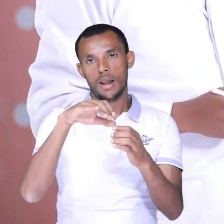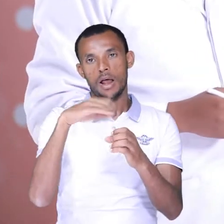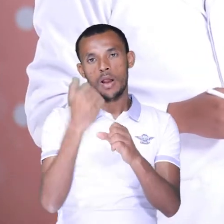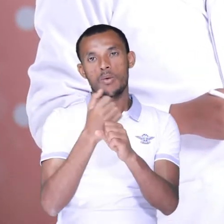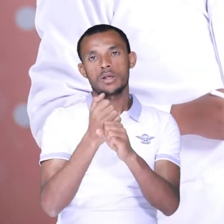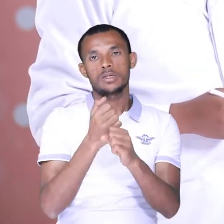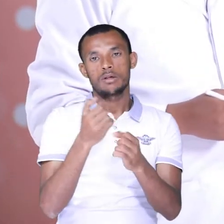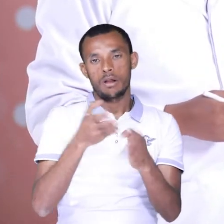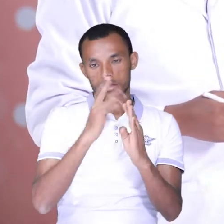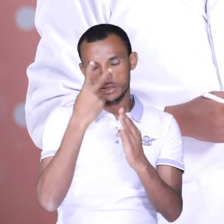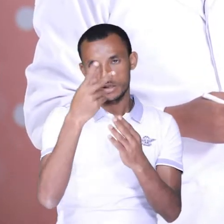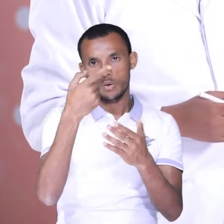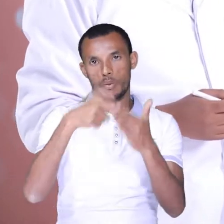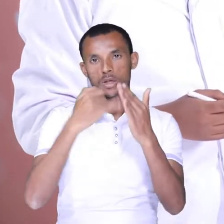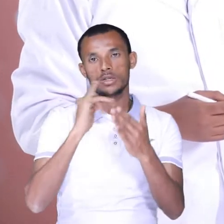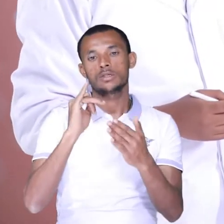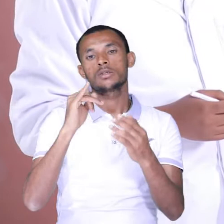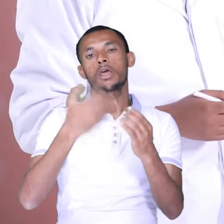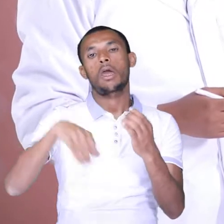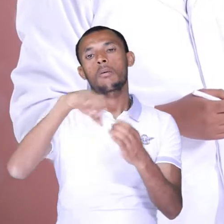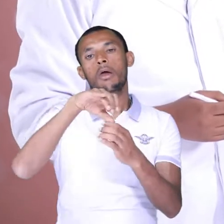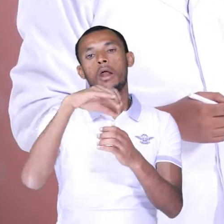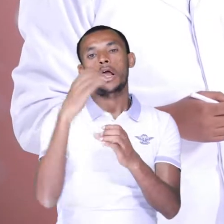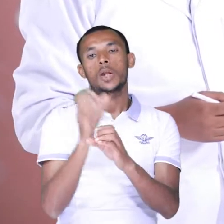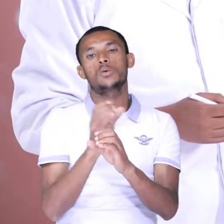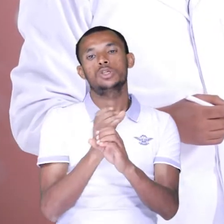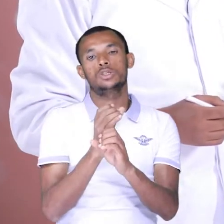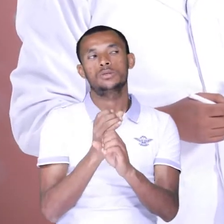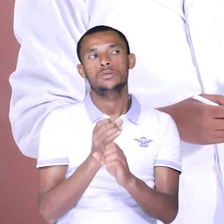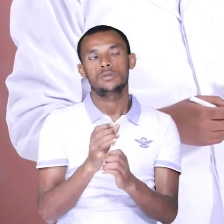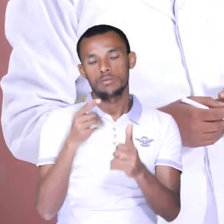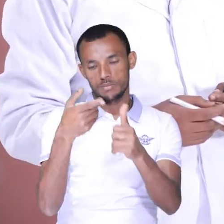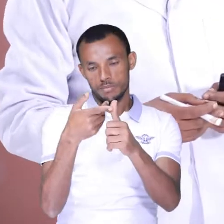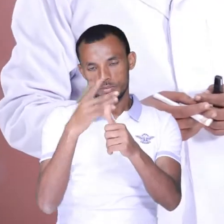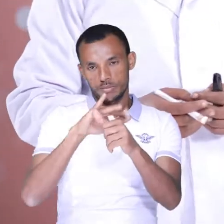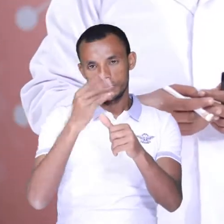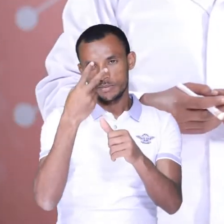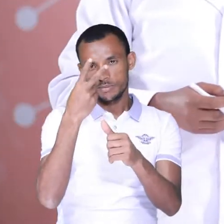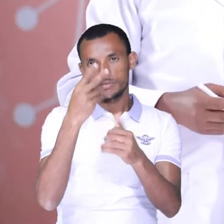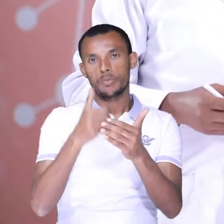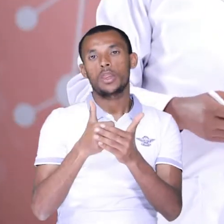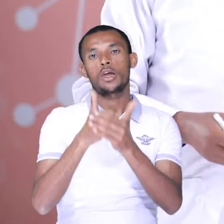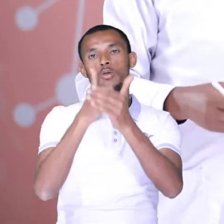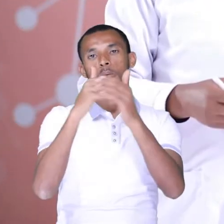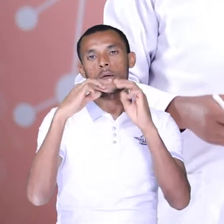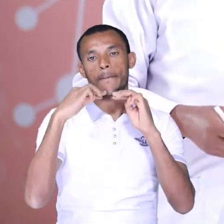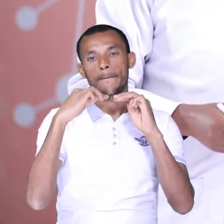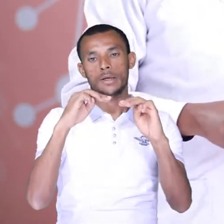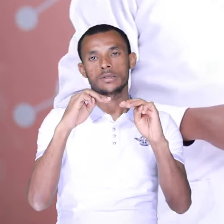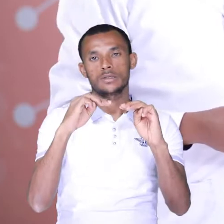Let's see what these chemical calculations will be. The first thing is atomic mass. Of